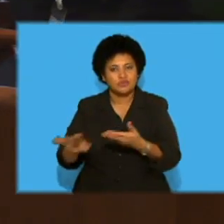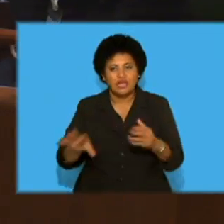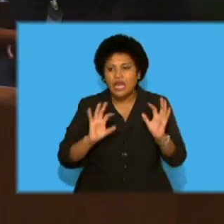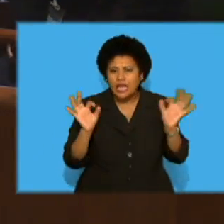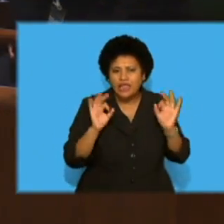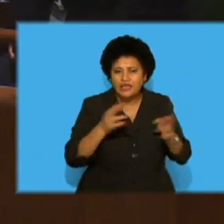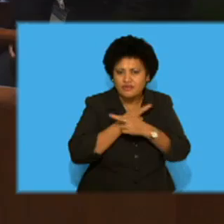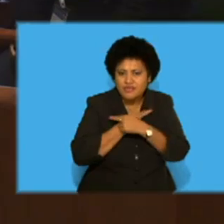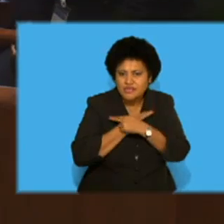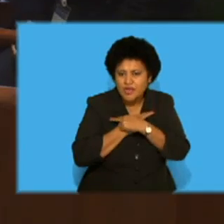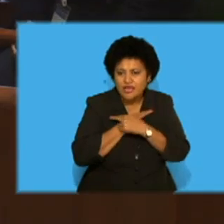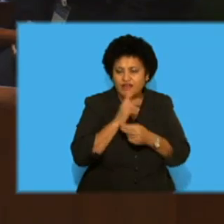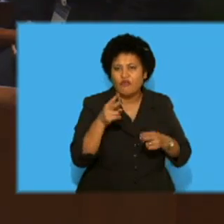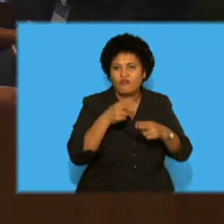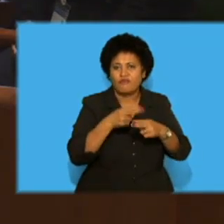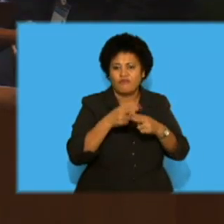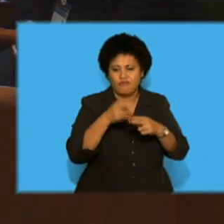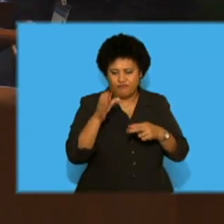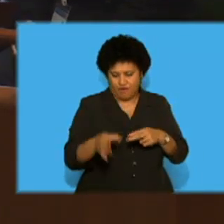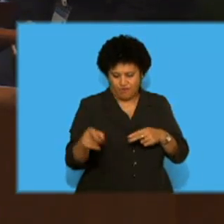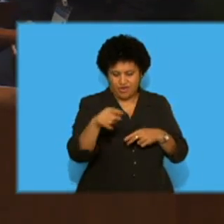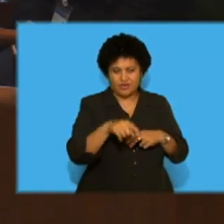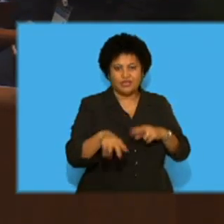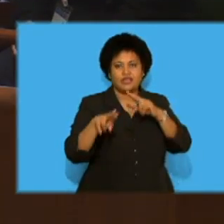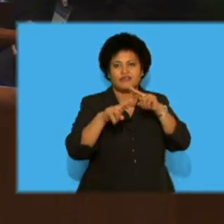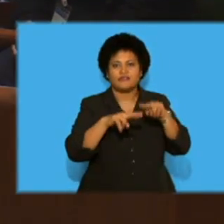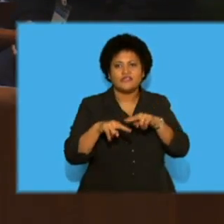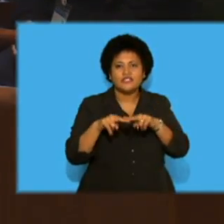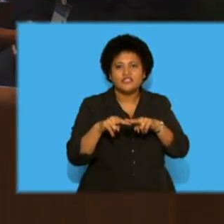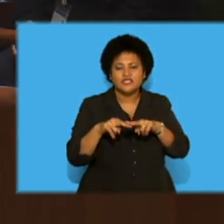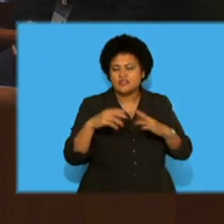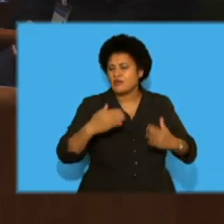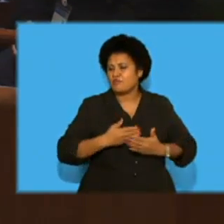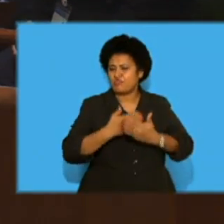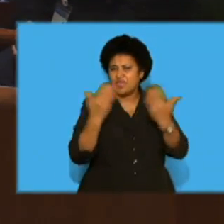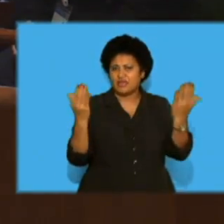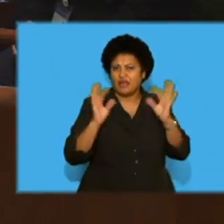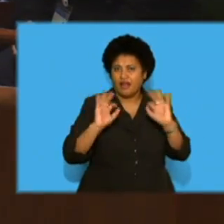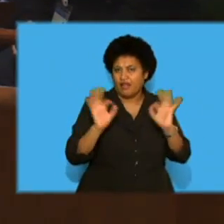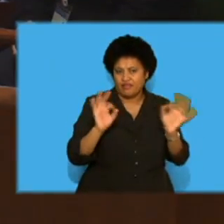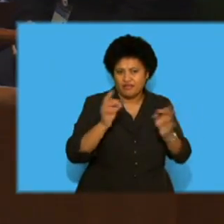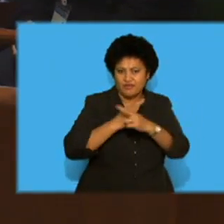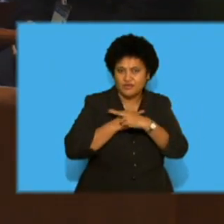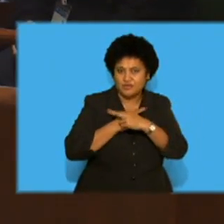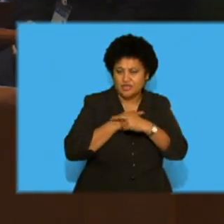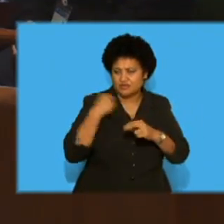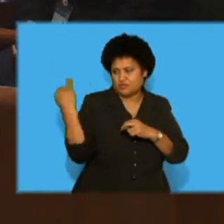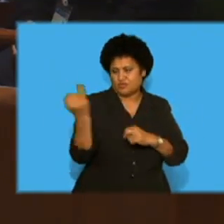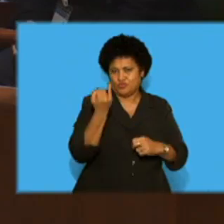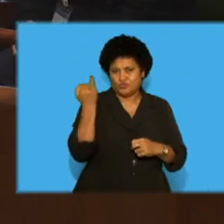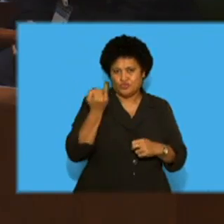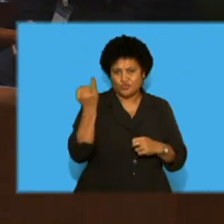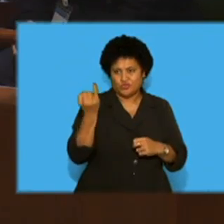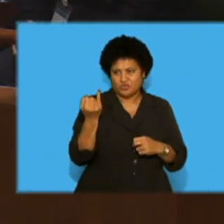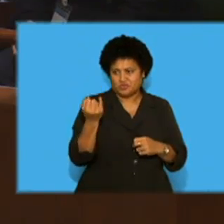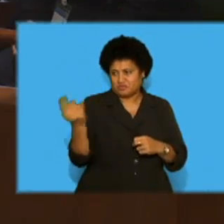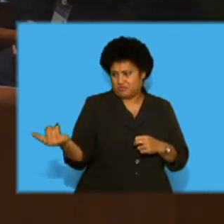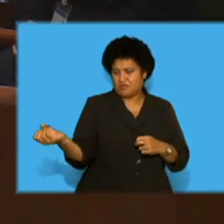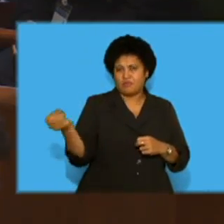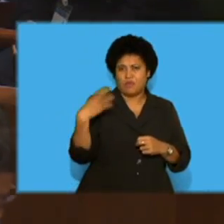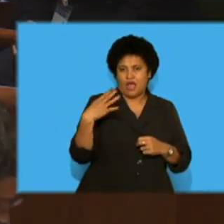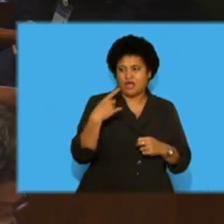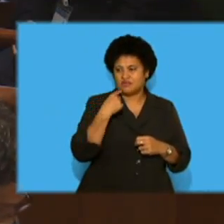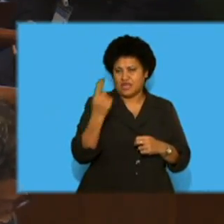farmers of this country. It's a huge disrespect to say that somehow or the other, we're just throwing money at them like that. Madam